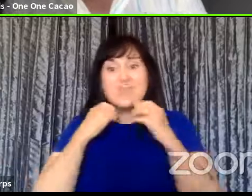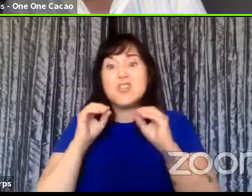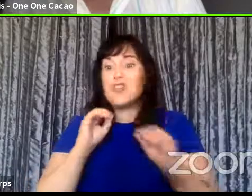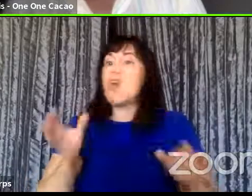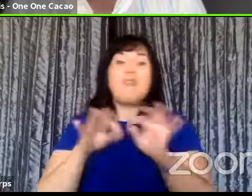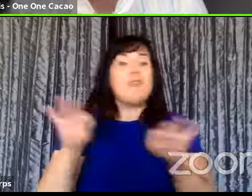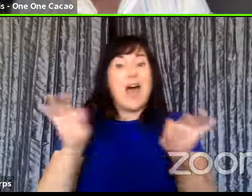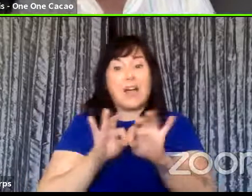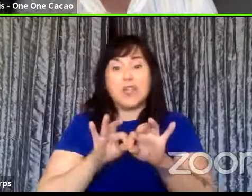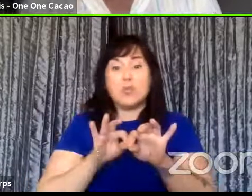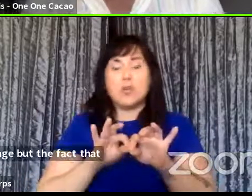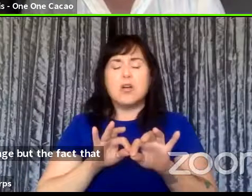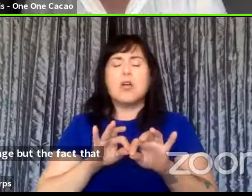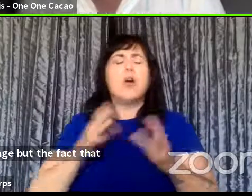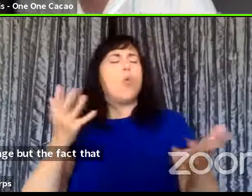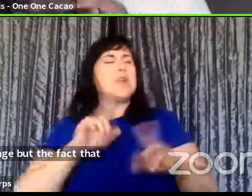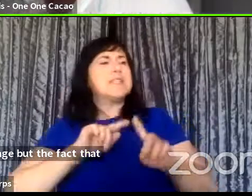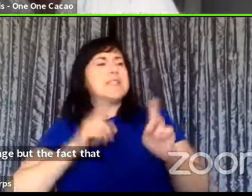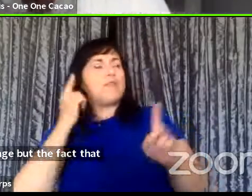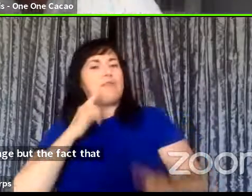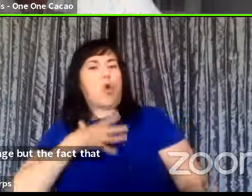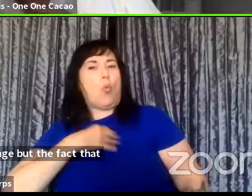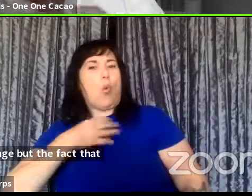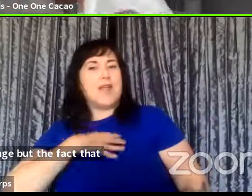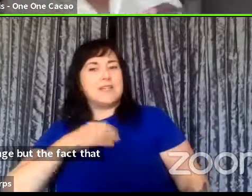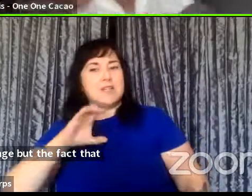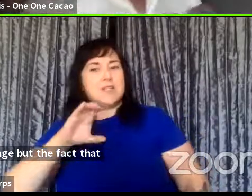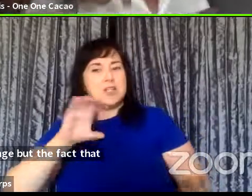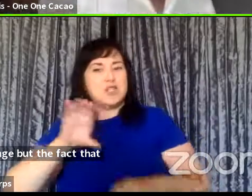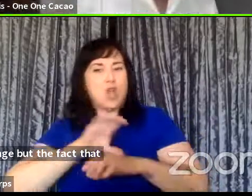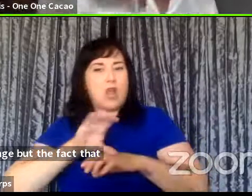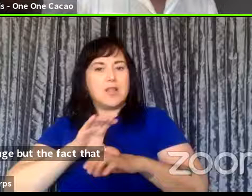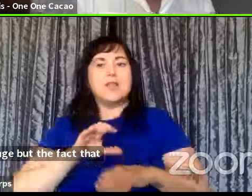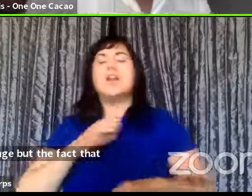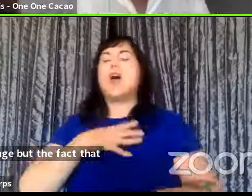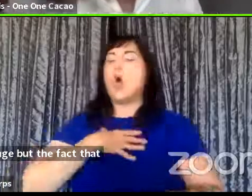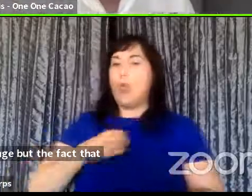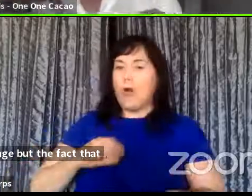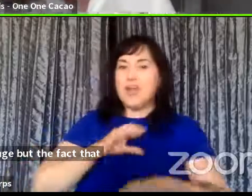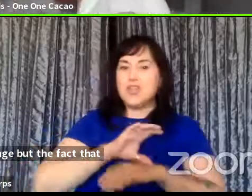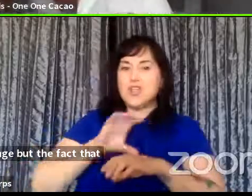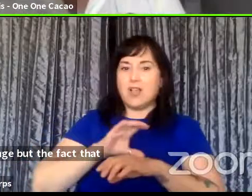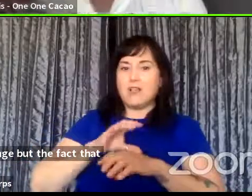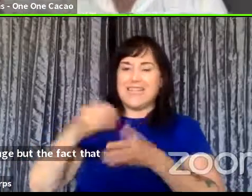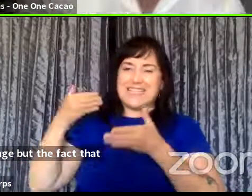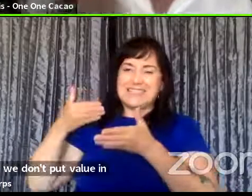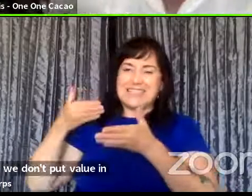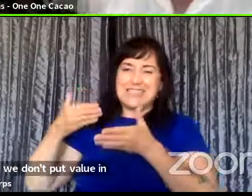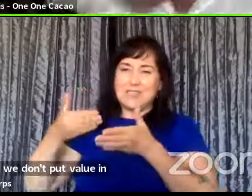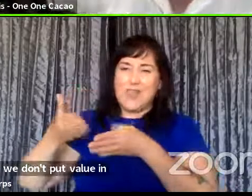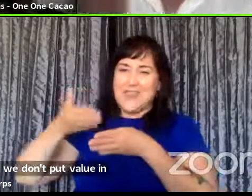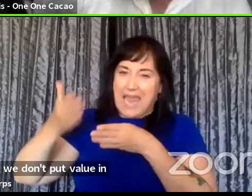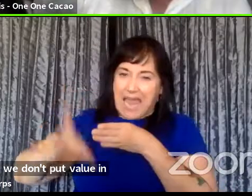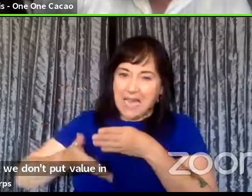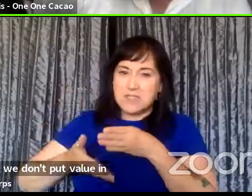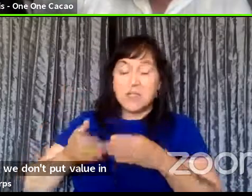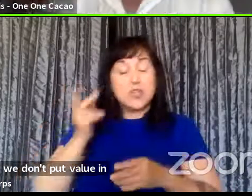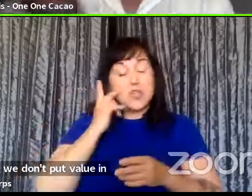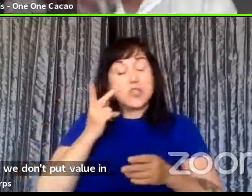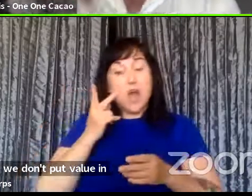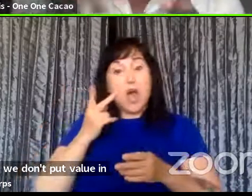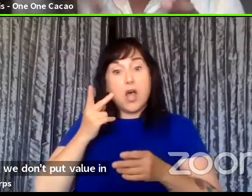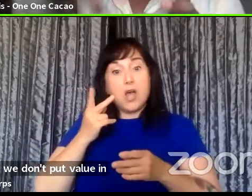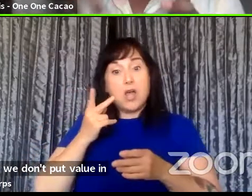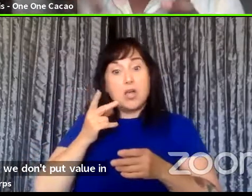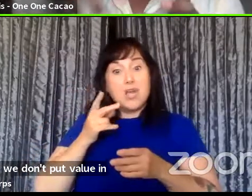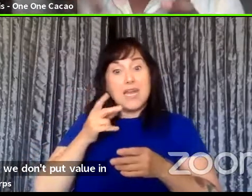What's the difference for white chocolate, Ali? White chocolate is, the end of a process where you saw the chocolate being refined down, and